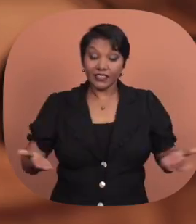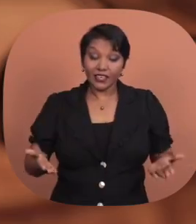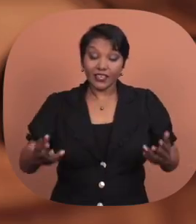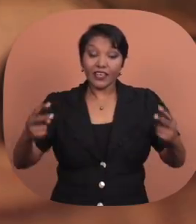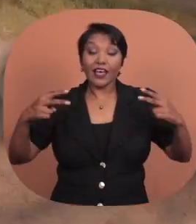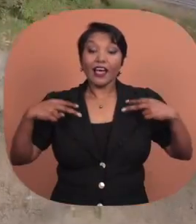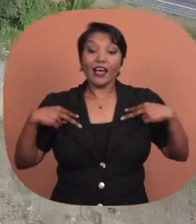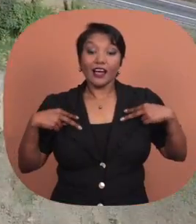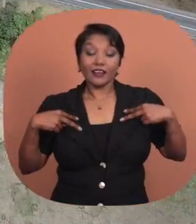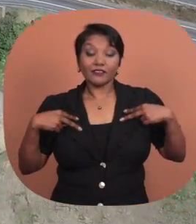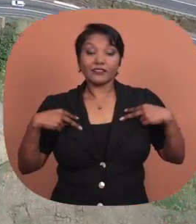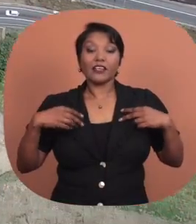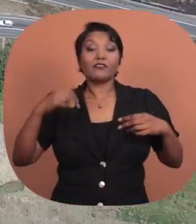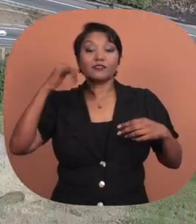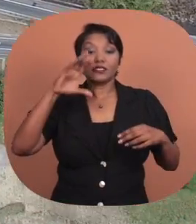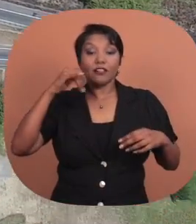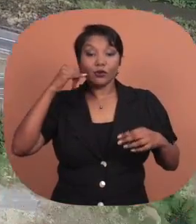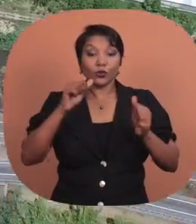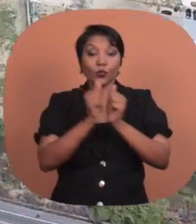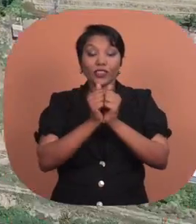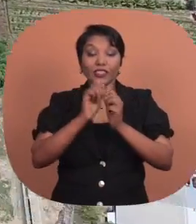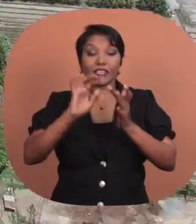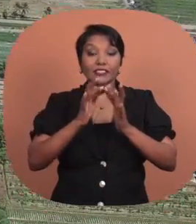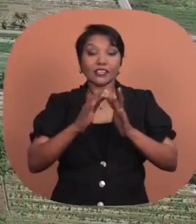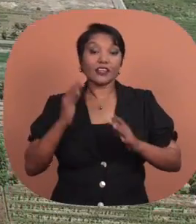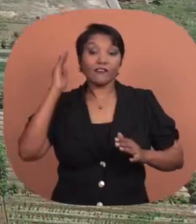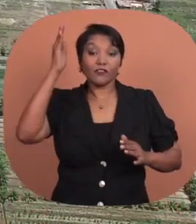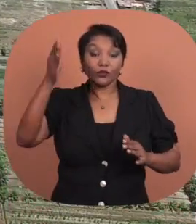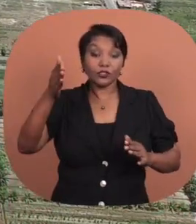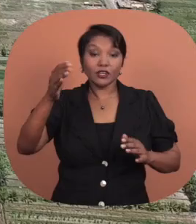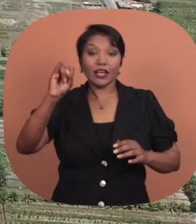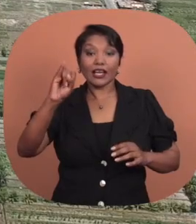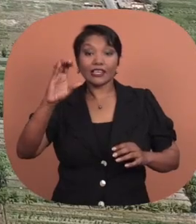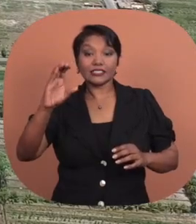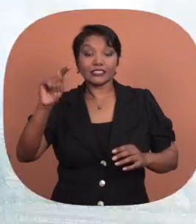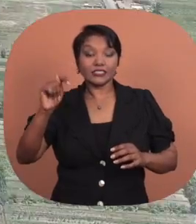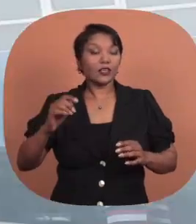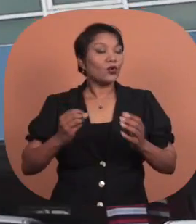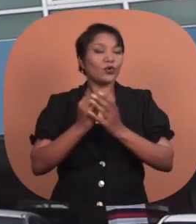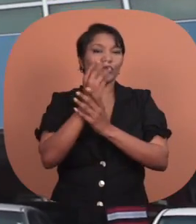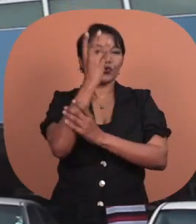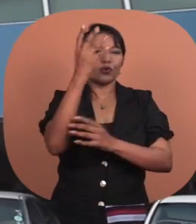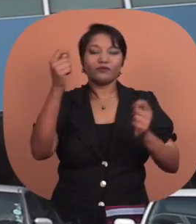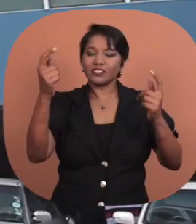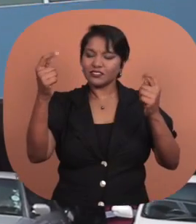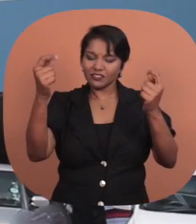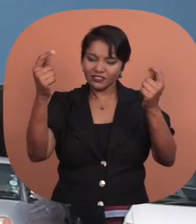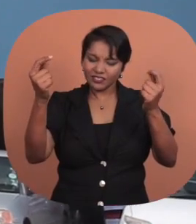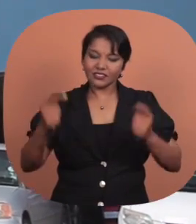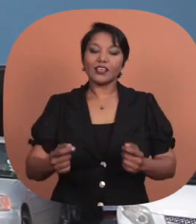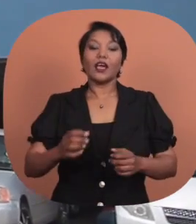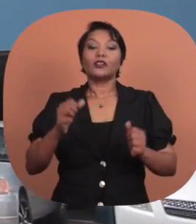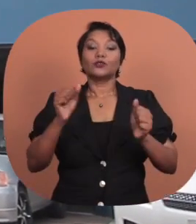in that year alone. The future of ICT in Trinidad and Tobago is set to grow at an exhilarating pace. And